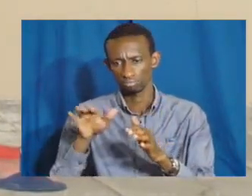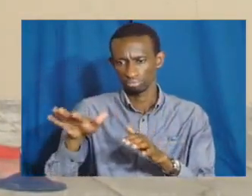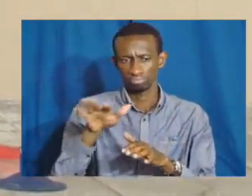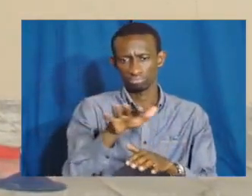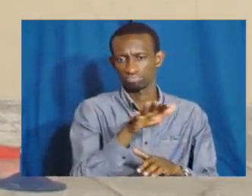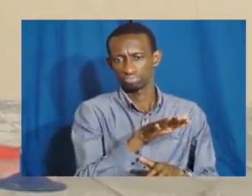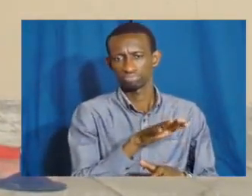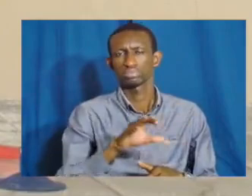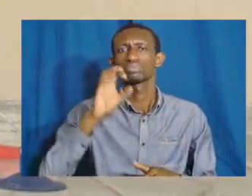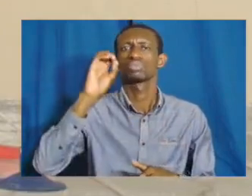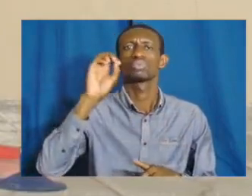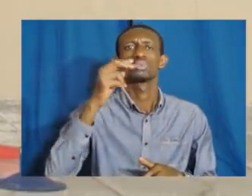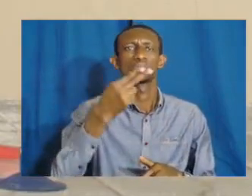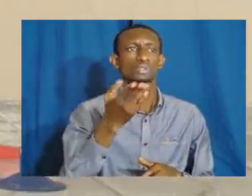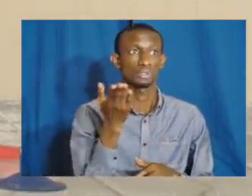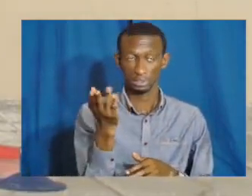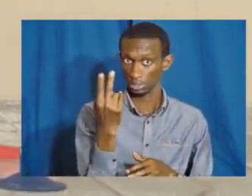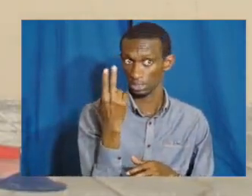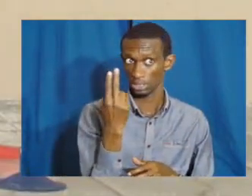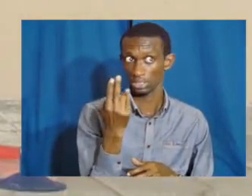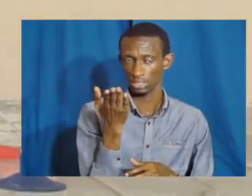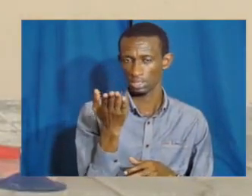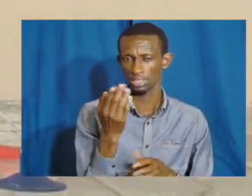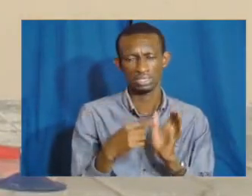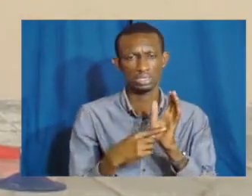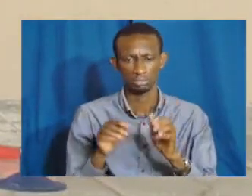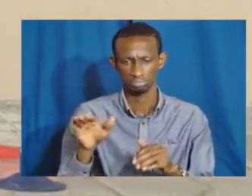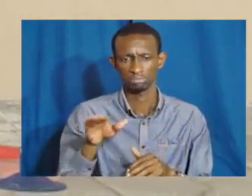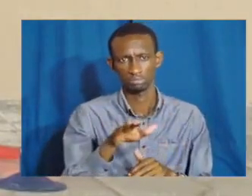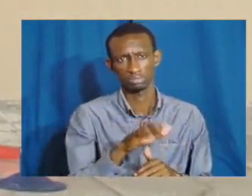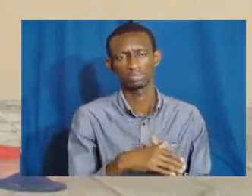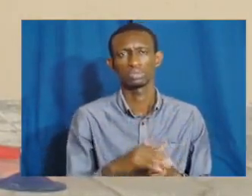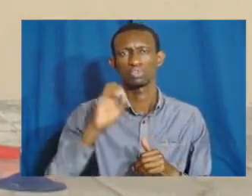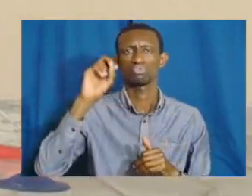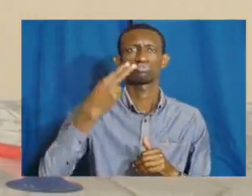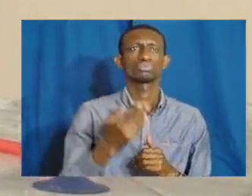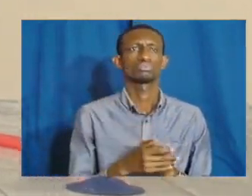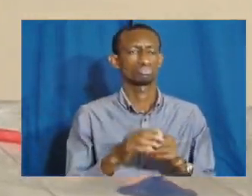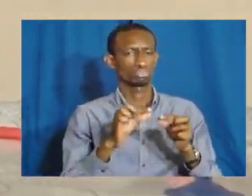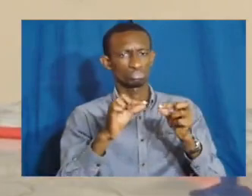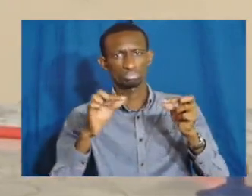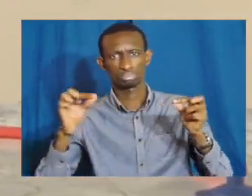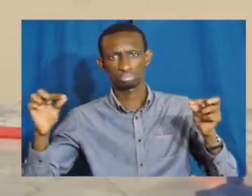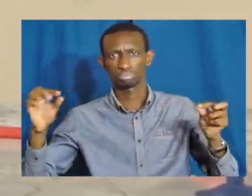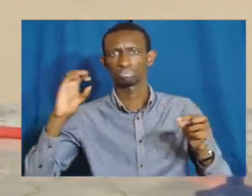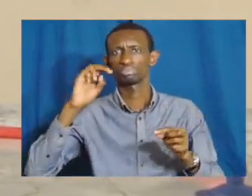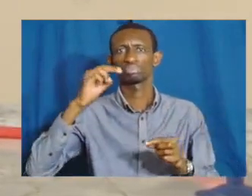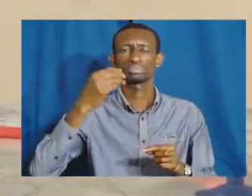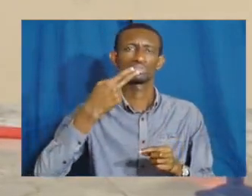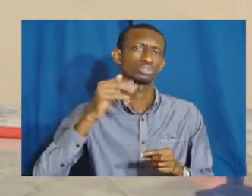propan 2, this 2 is the position of the OH on the longest chain. So that's how we name